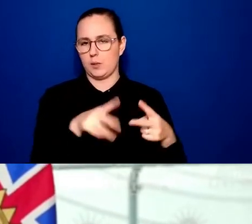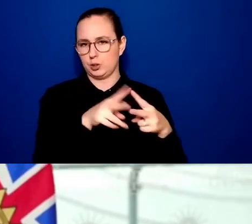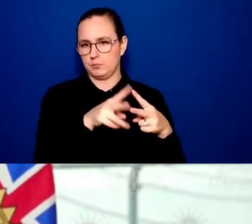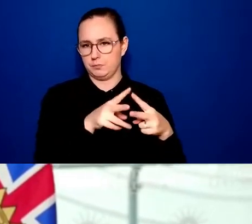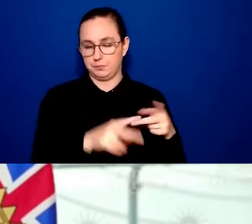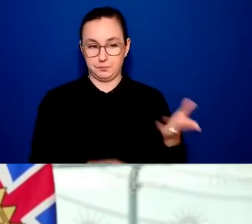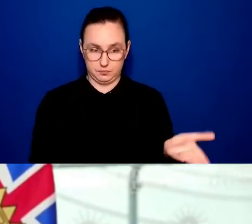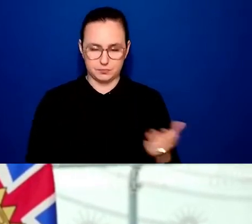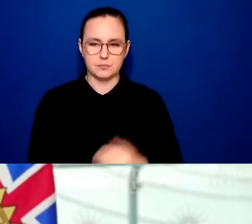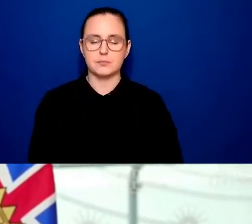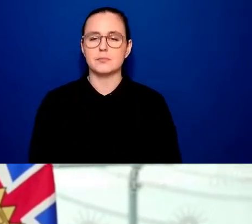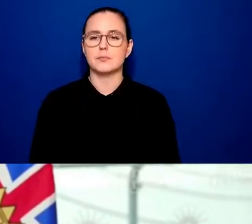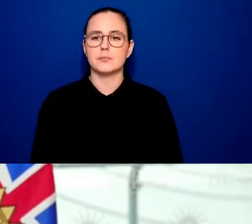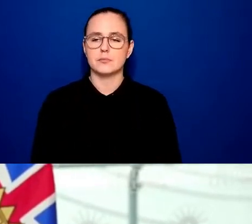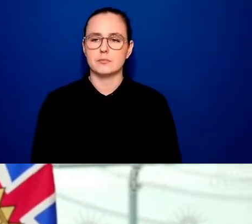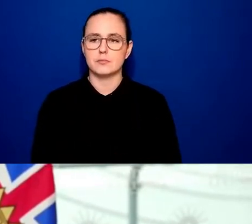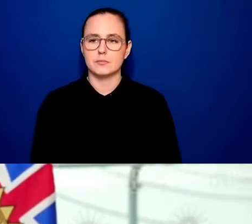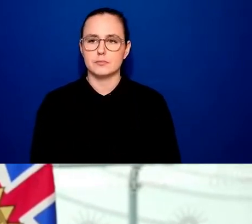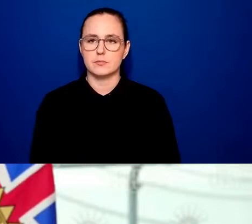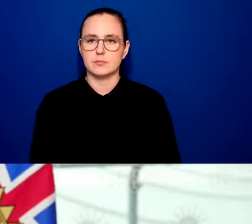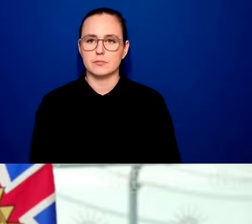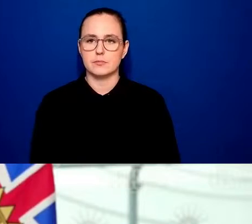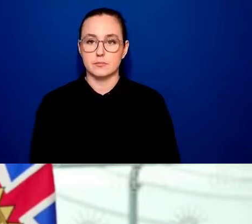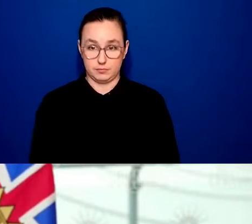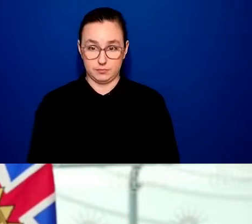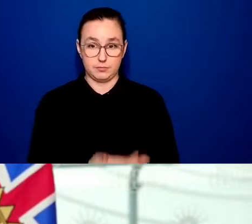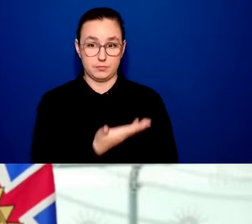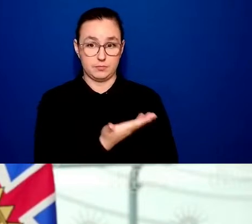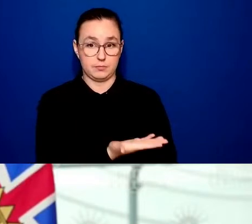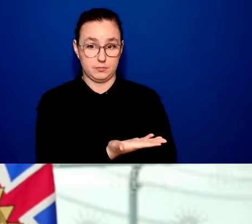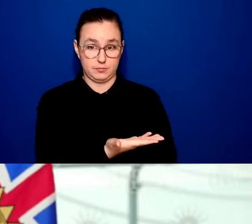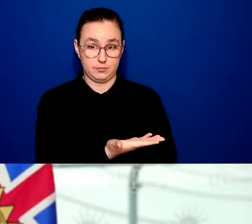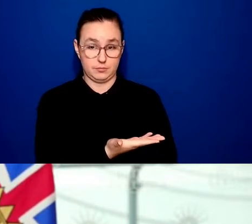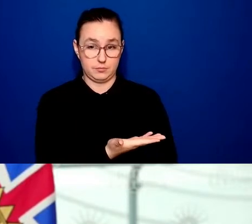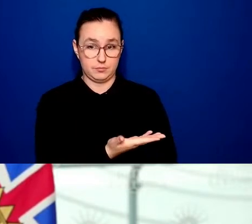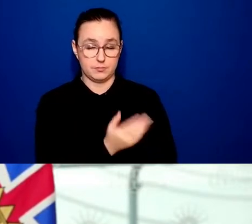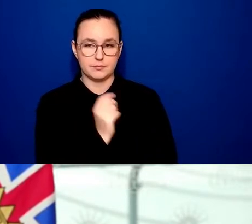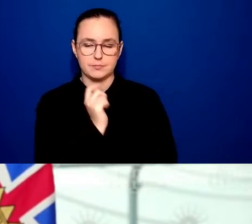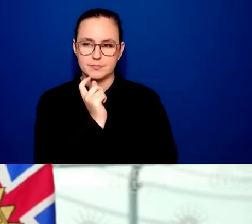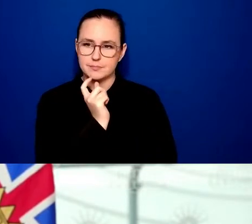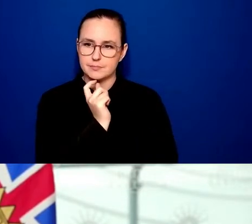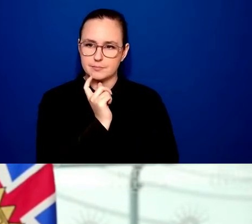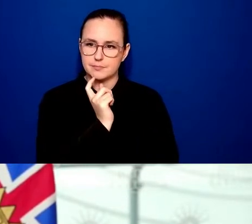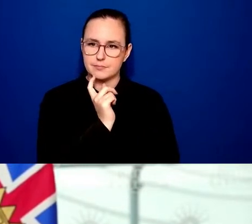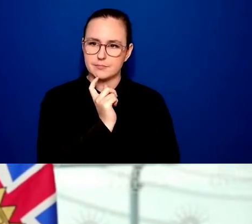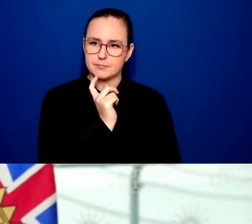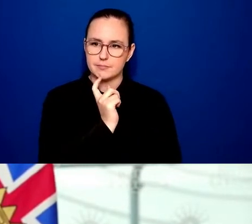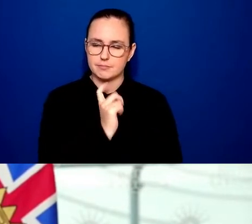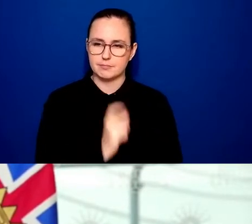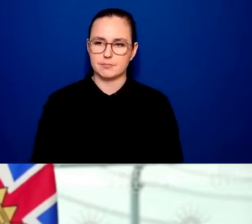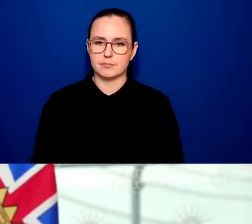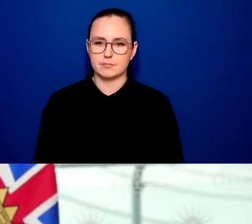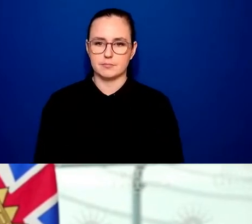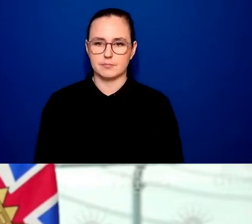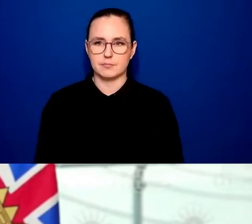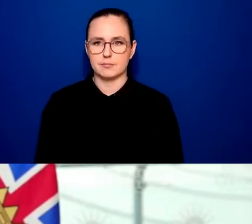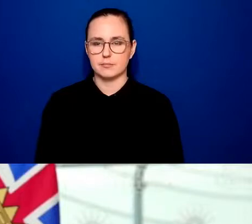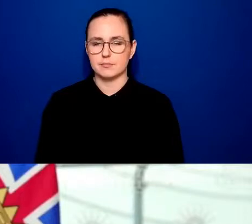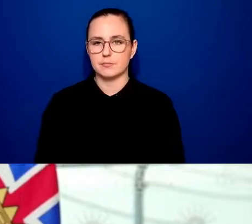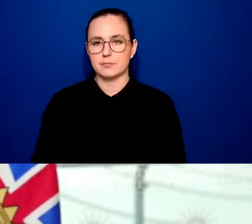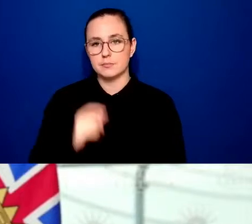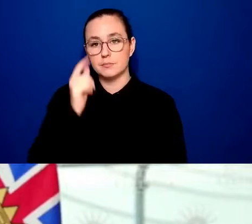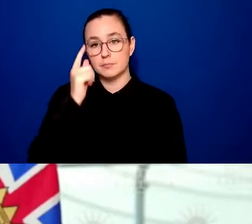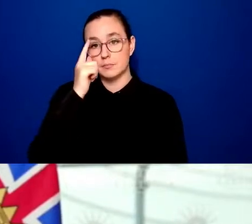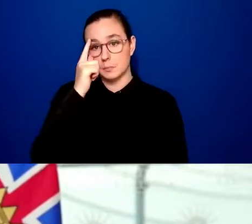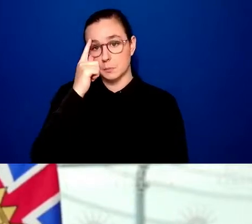audible until your name is called. Our first question today comes from Richard Zussman with Global News. Richard, please go ahead. So